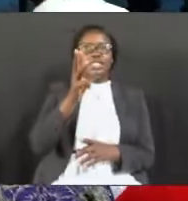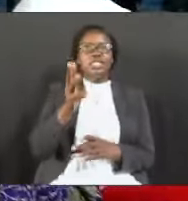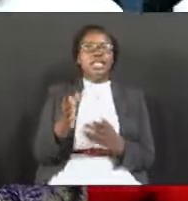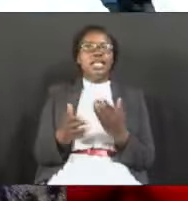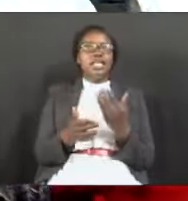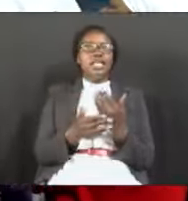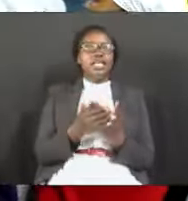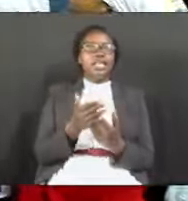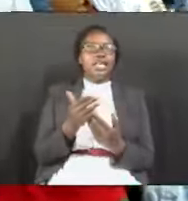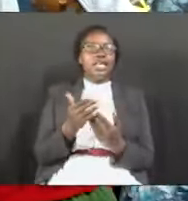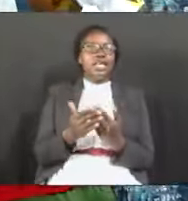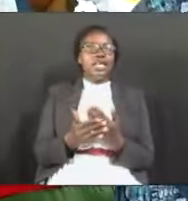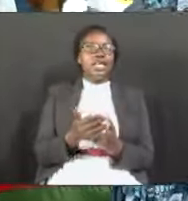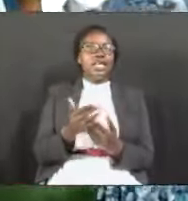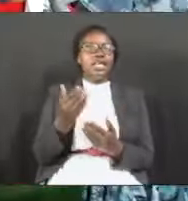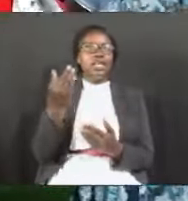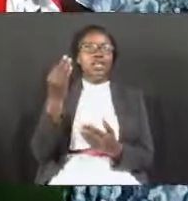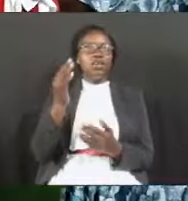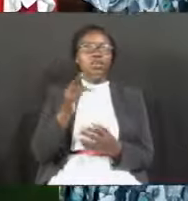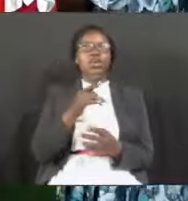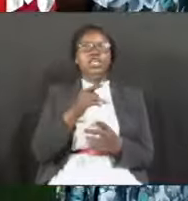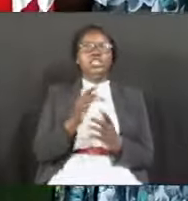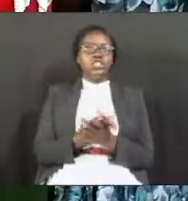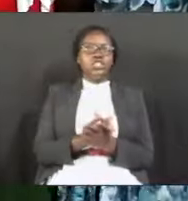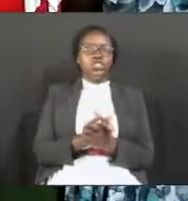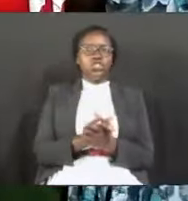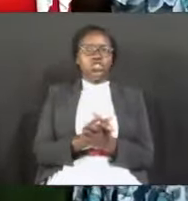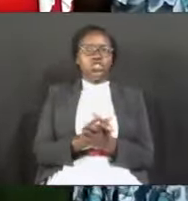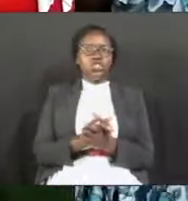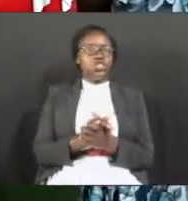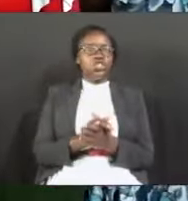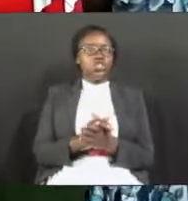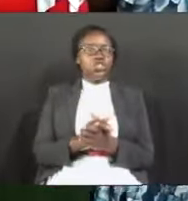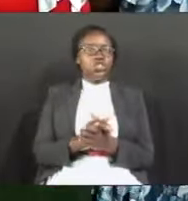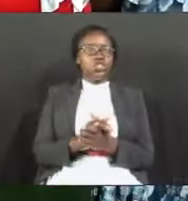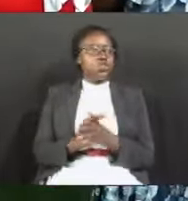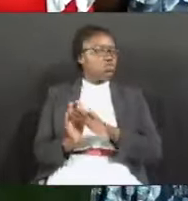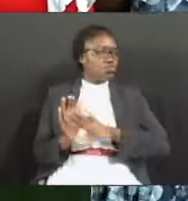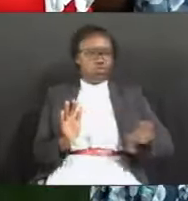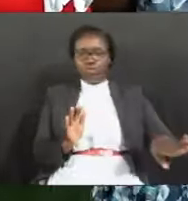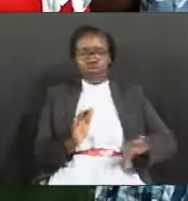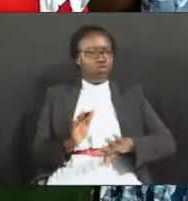will take care of you.